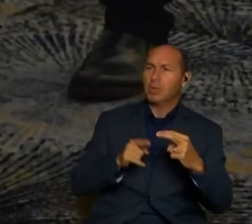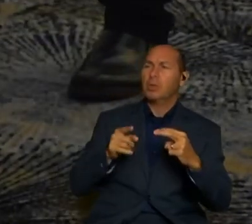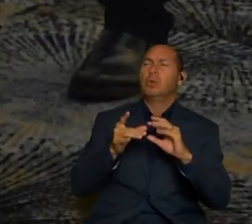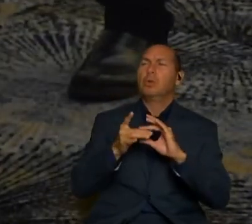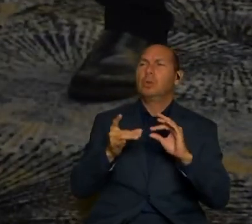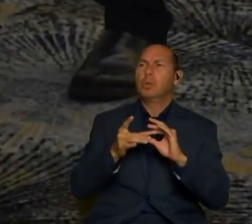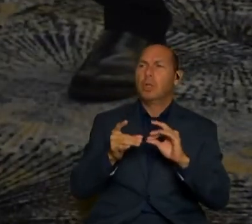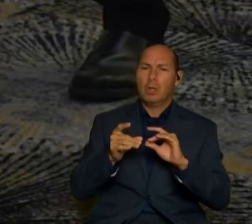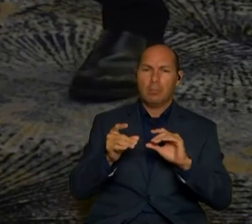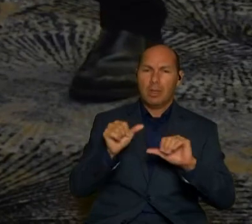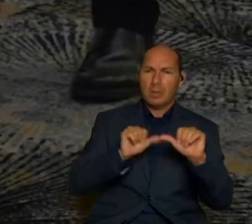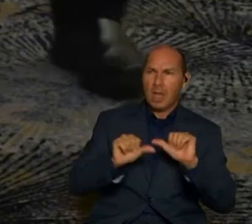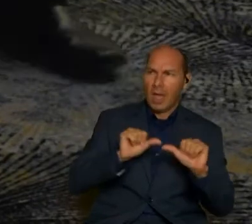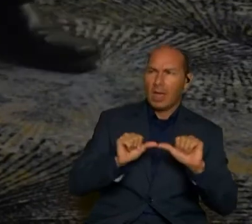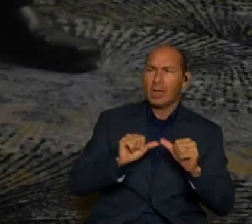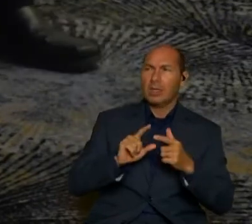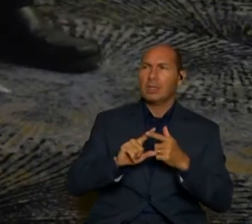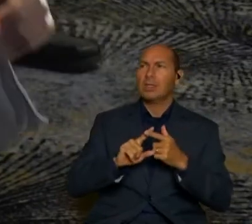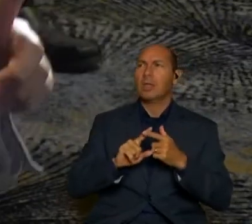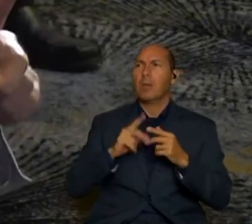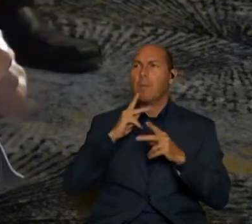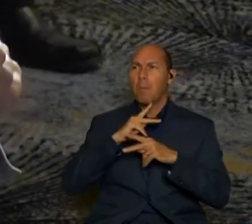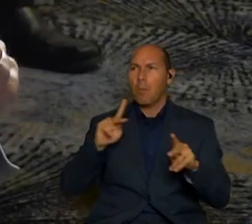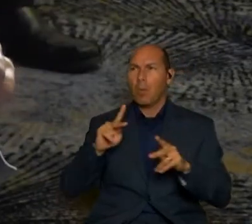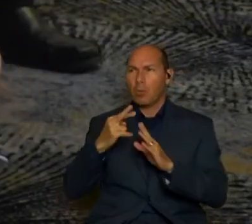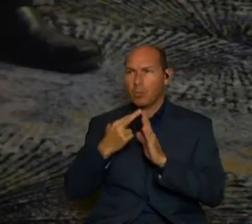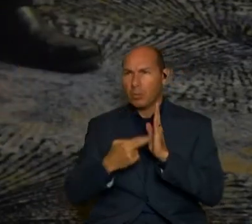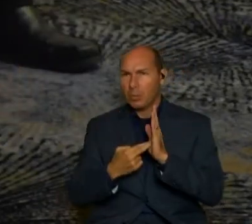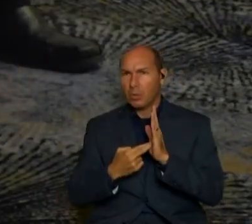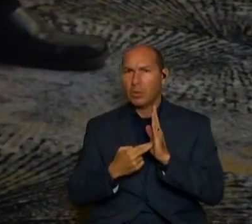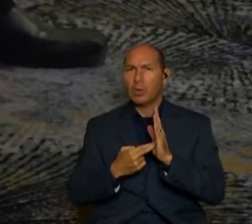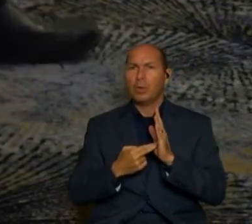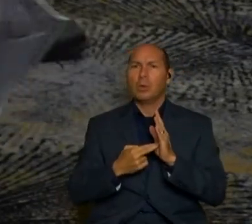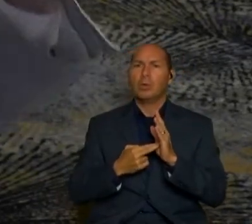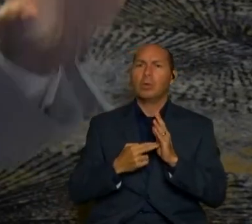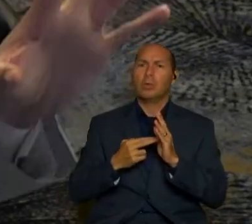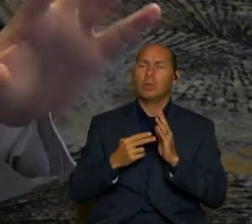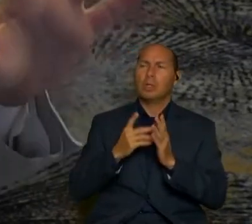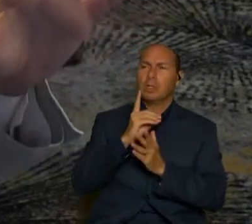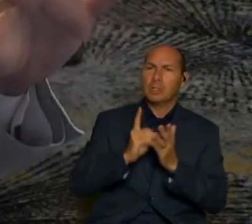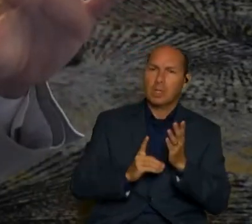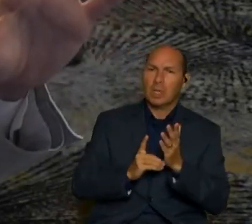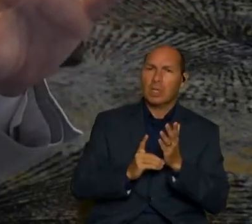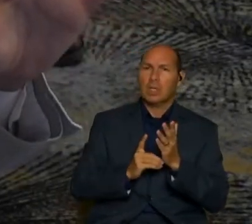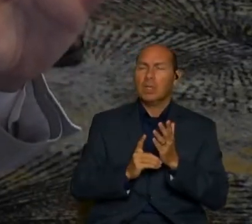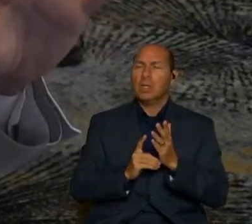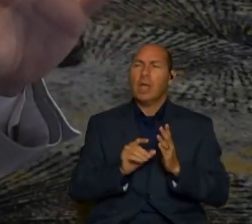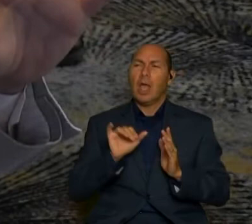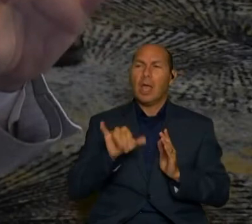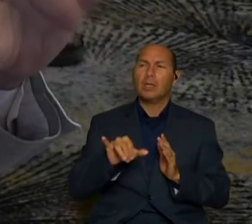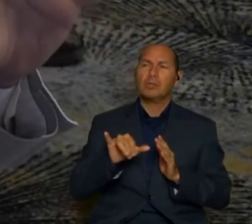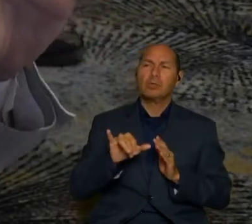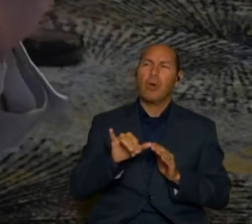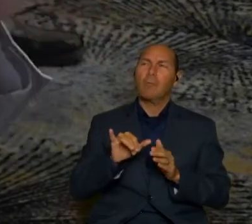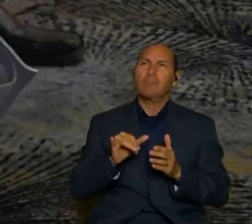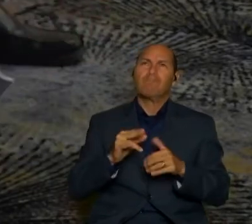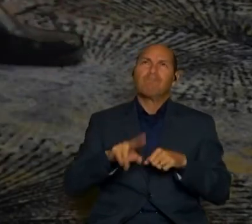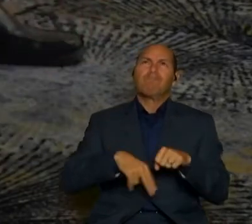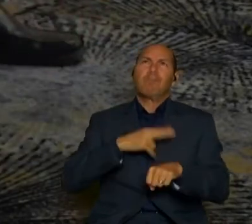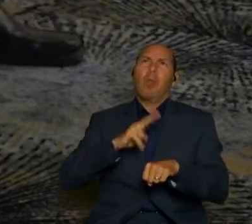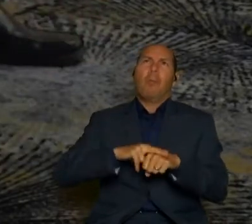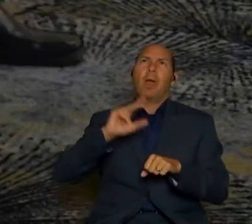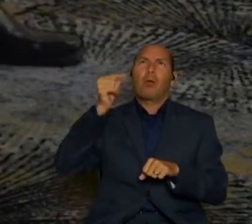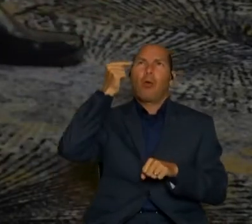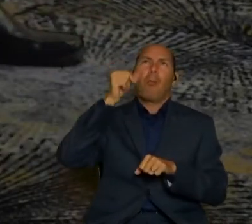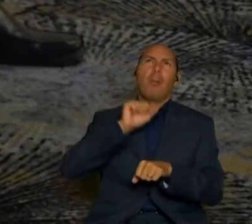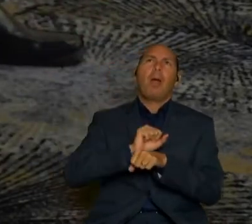public policy experts, org design experts. So they were not your typical government jobs. So